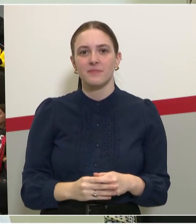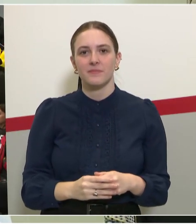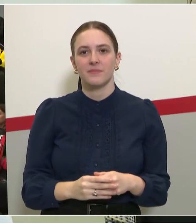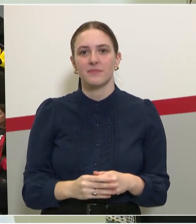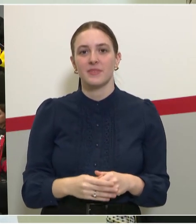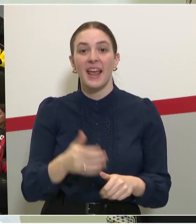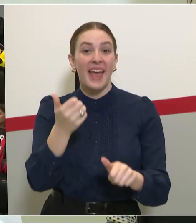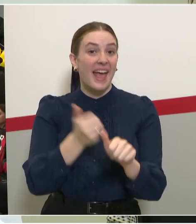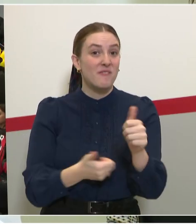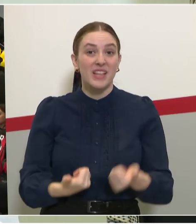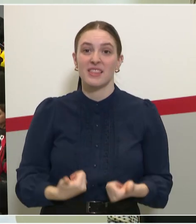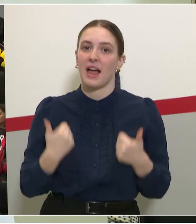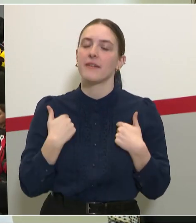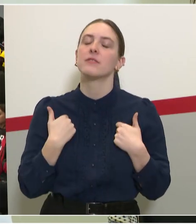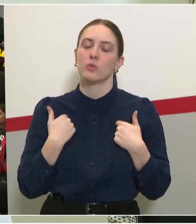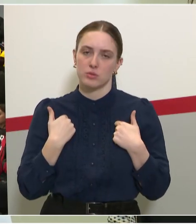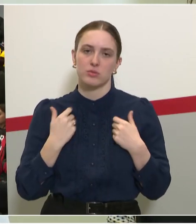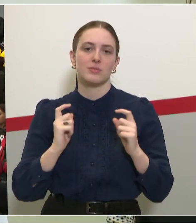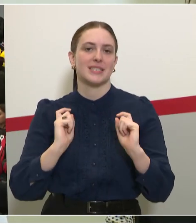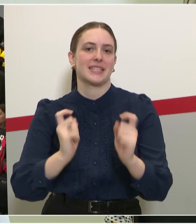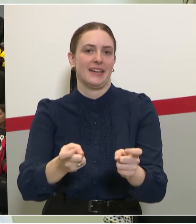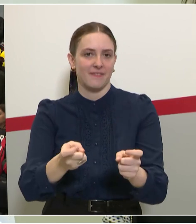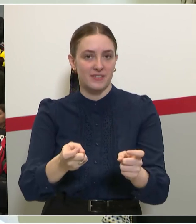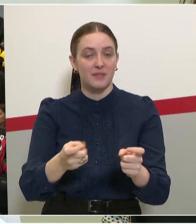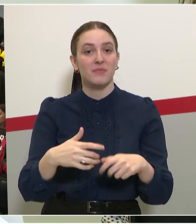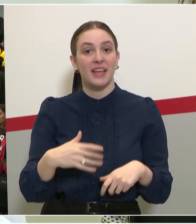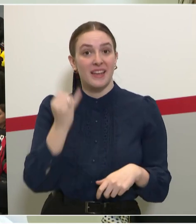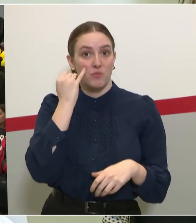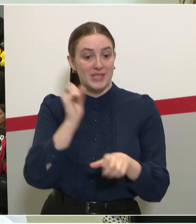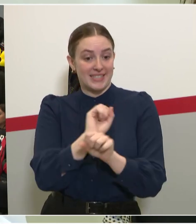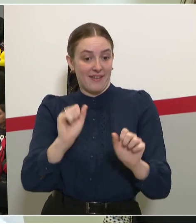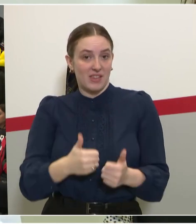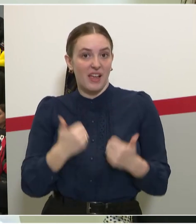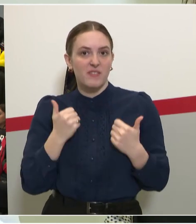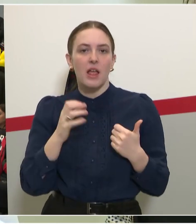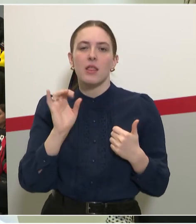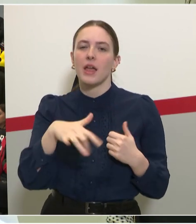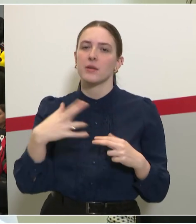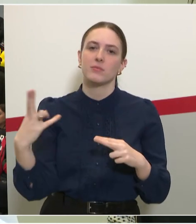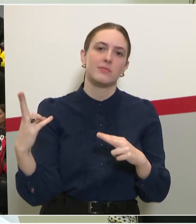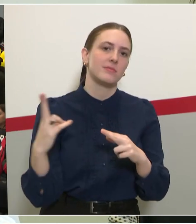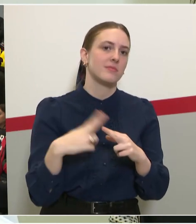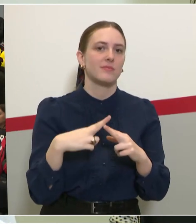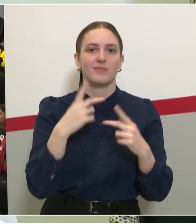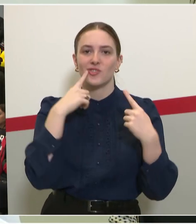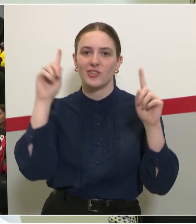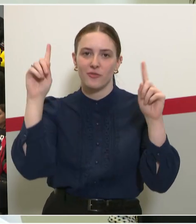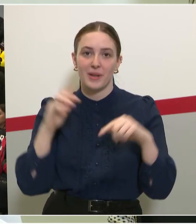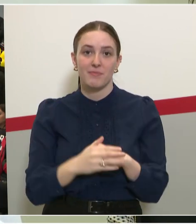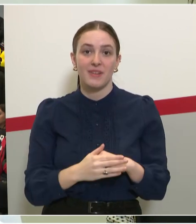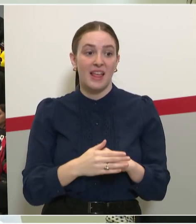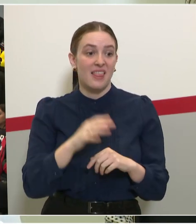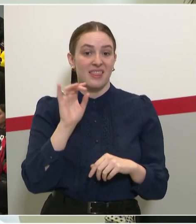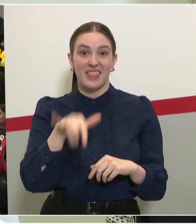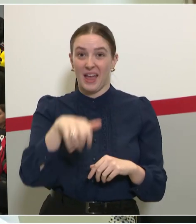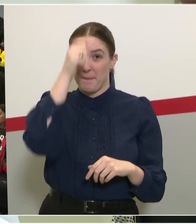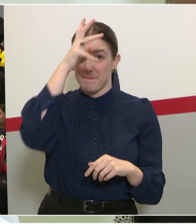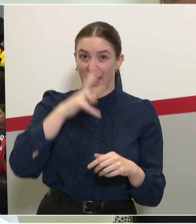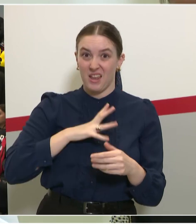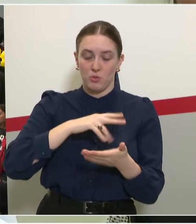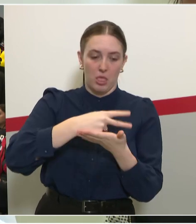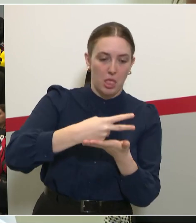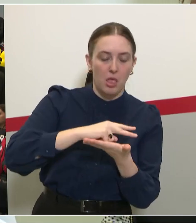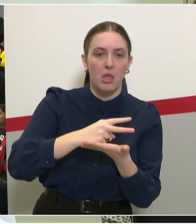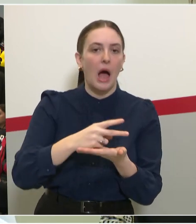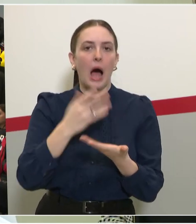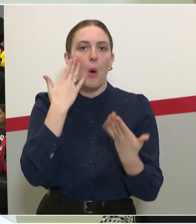Every life is a gift, and saving one is the ultimate achievement. I never learned the guy's name, nor rather know what happened to the guy after. Wow.